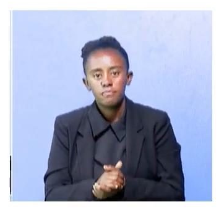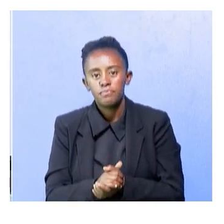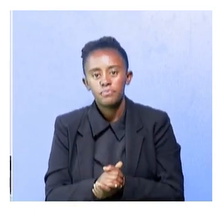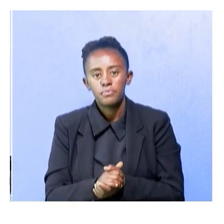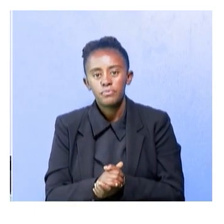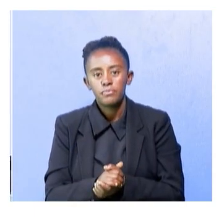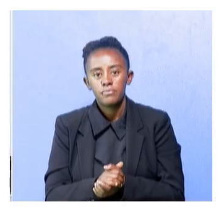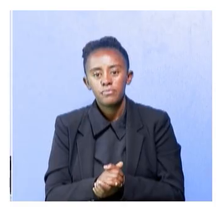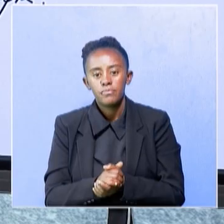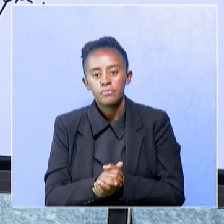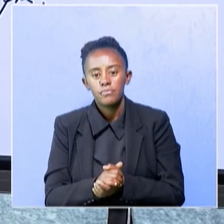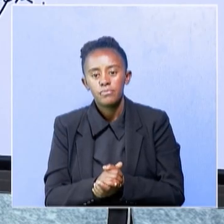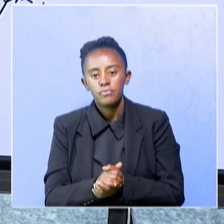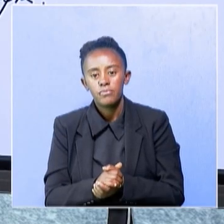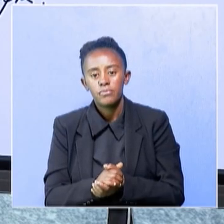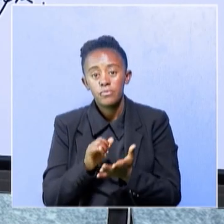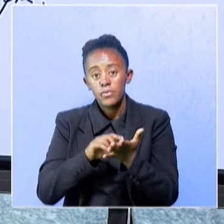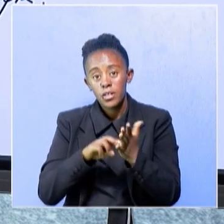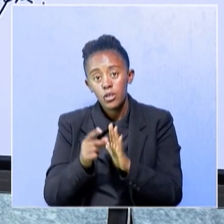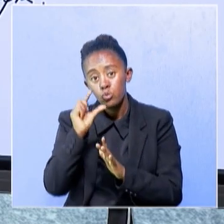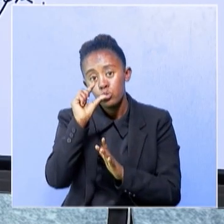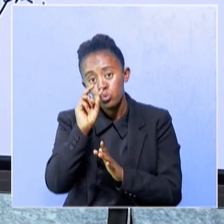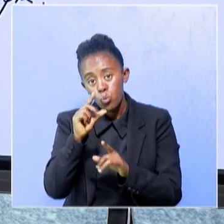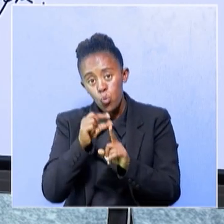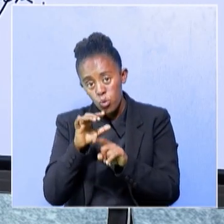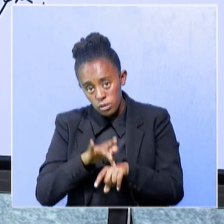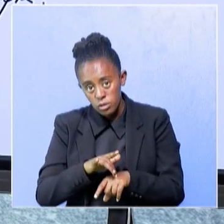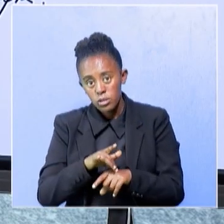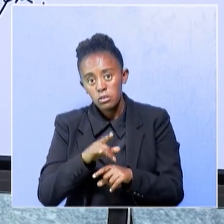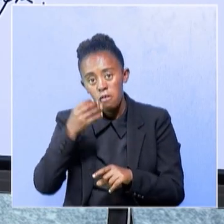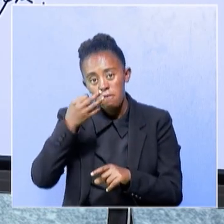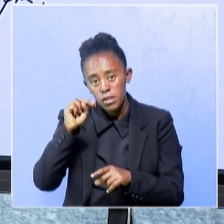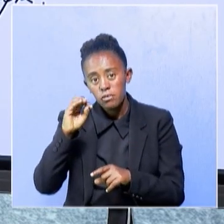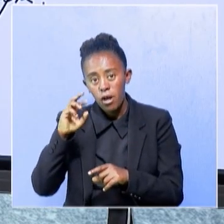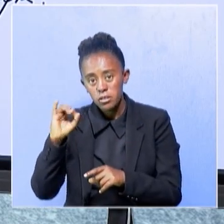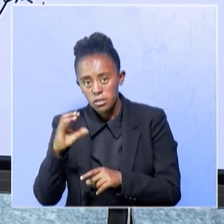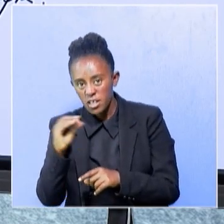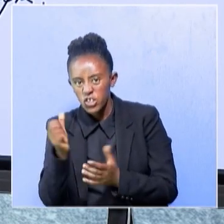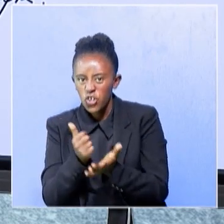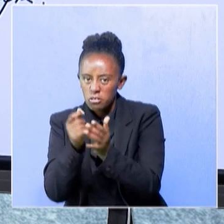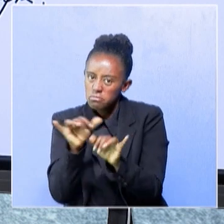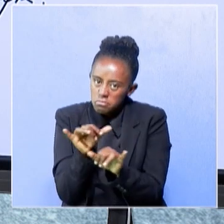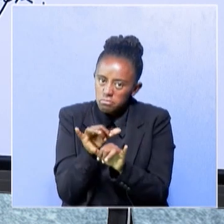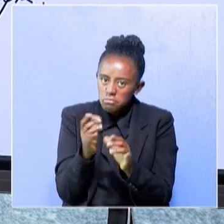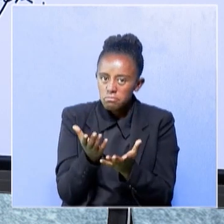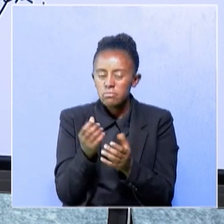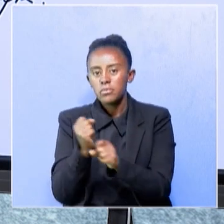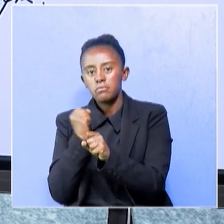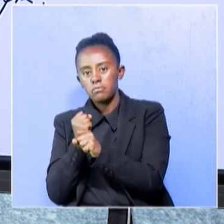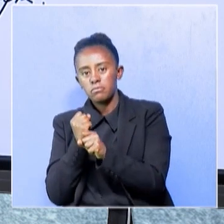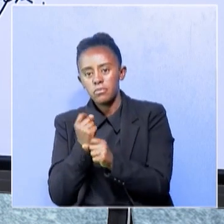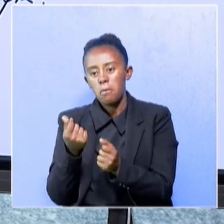What do you think is correct? That means these two words are fundraising and the charity. More of fundraising is a kind of activity